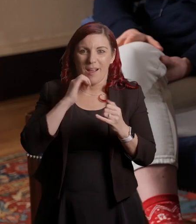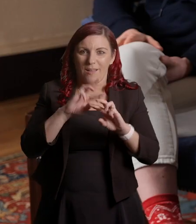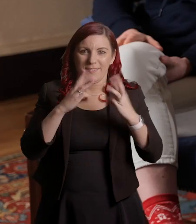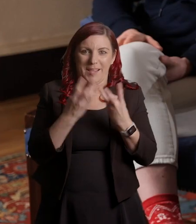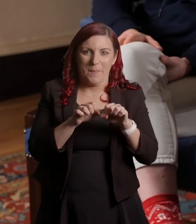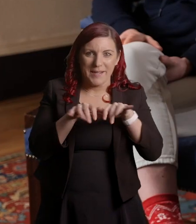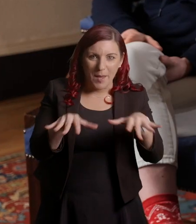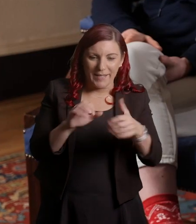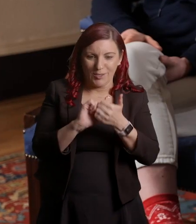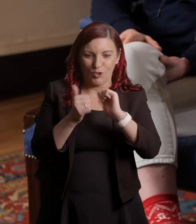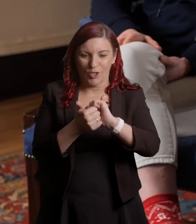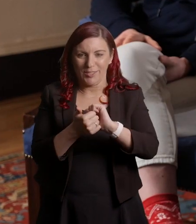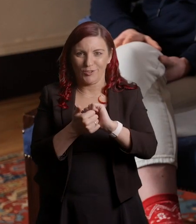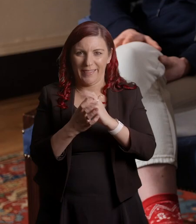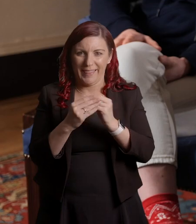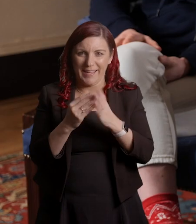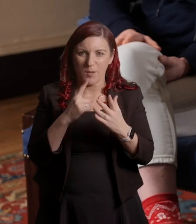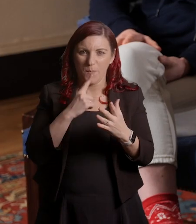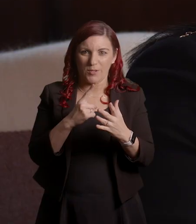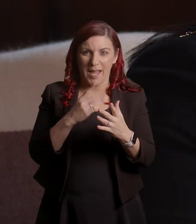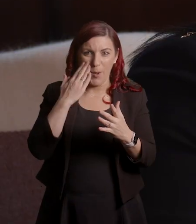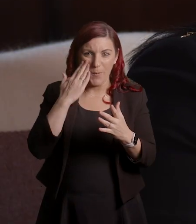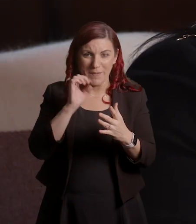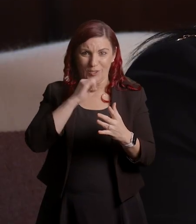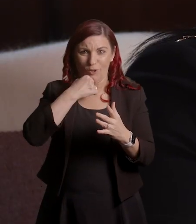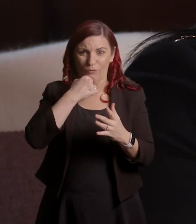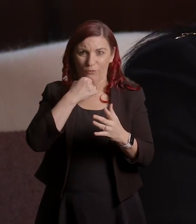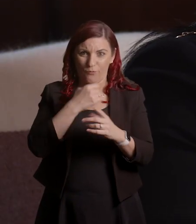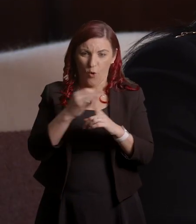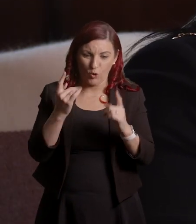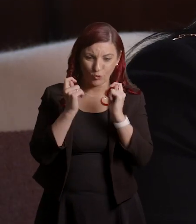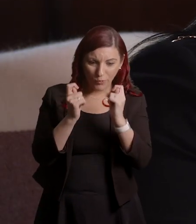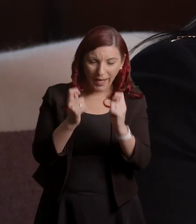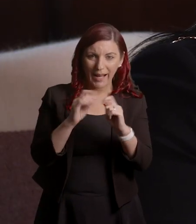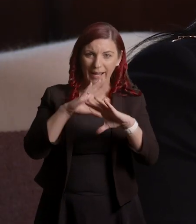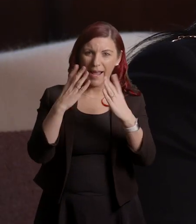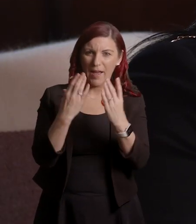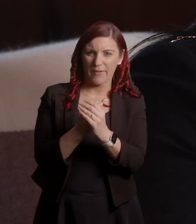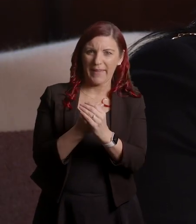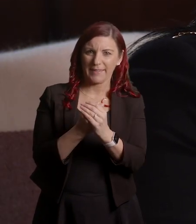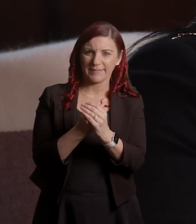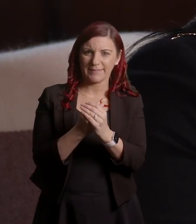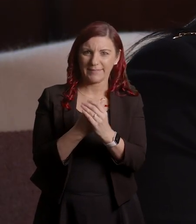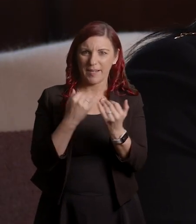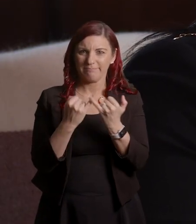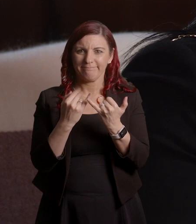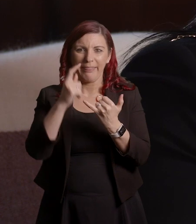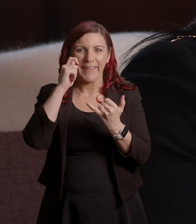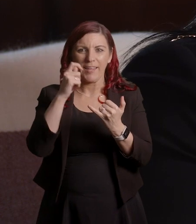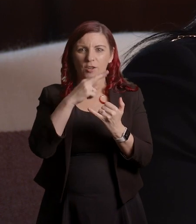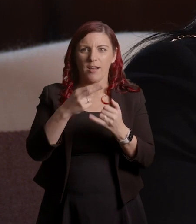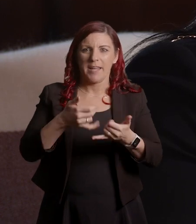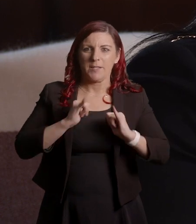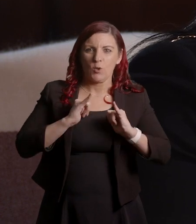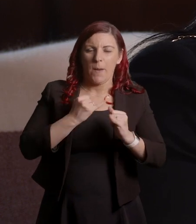the pandemic kind of changed things? And how like, it's been tough, I say, with the training, with kind of thinking you weren't